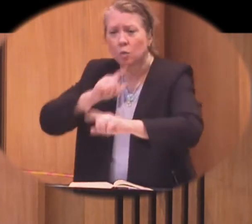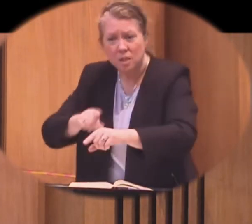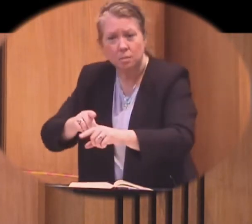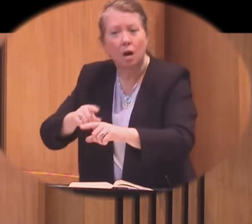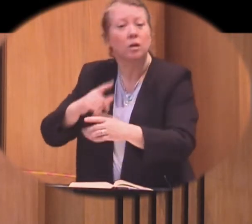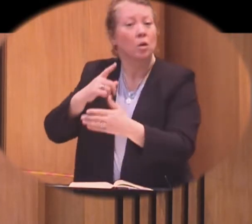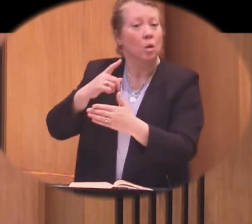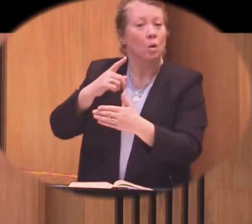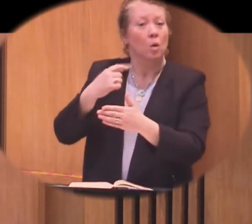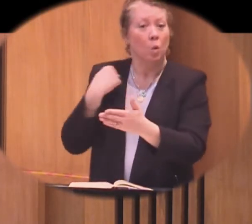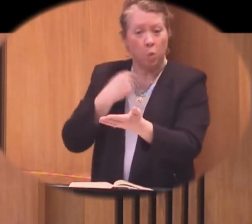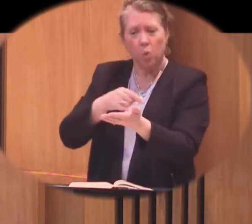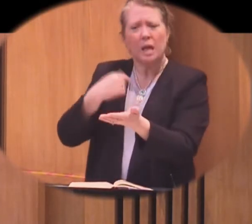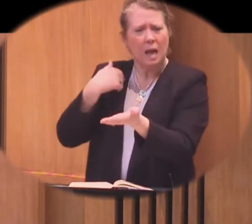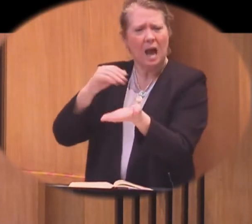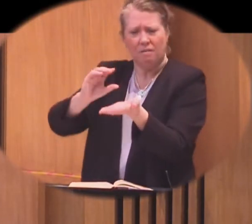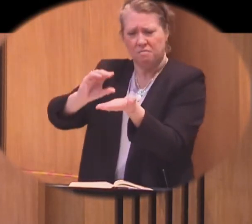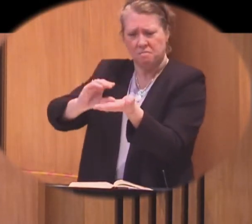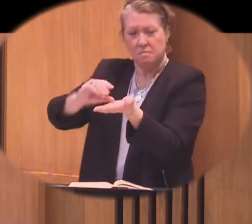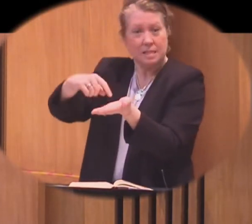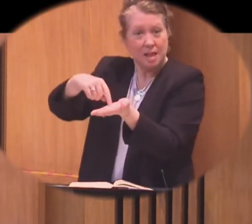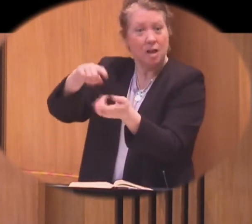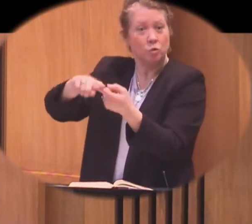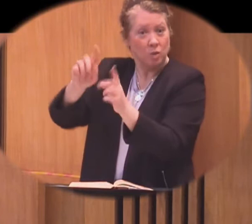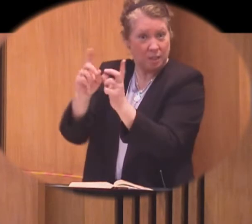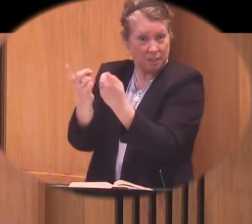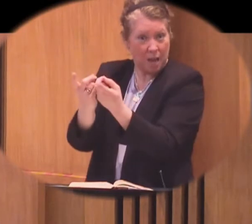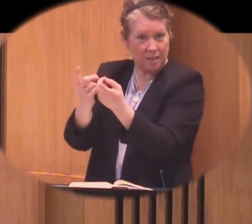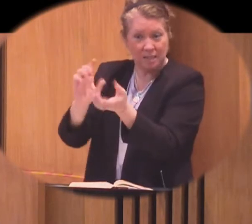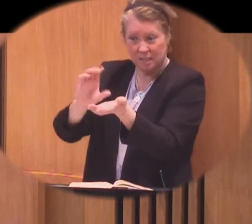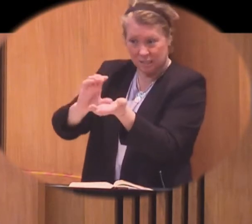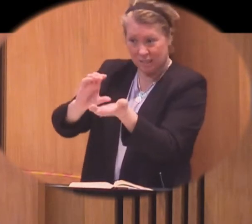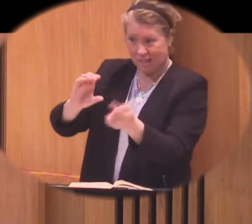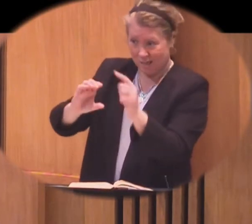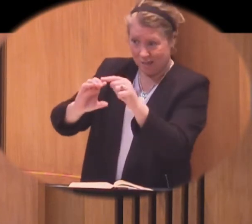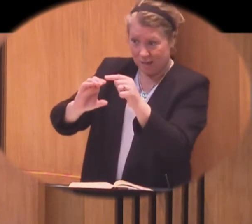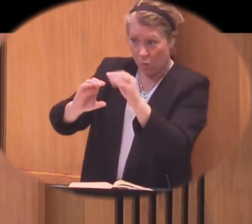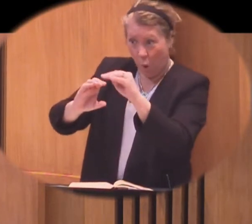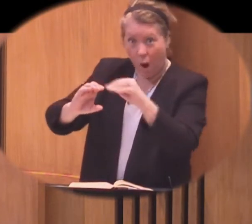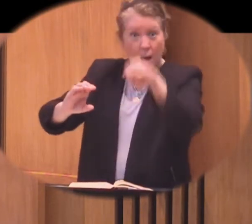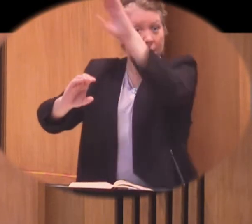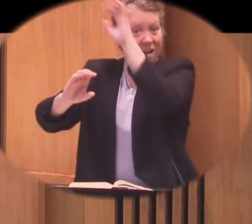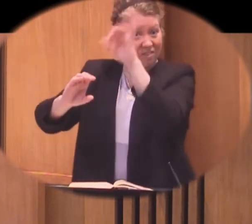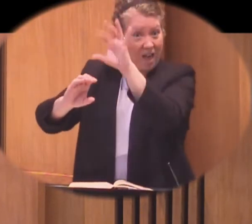year. Okay, thank you. God, thank you.